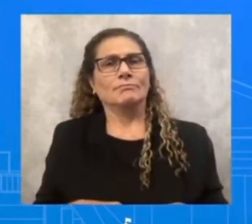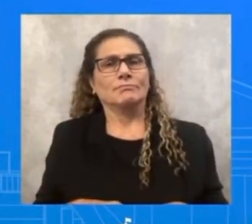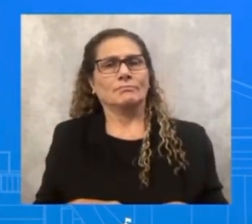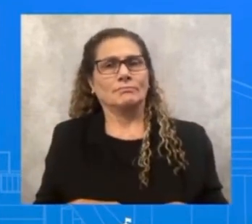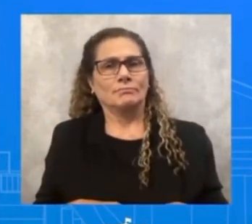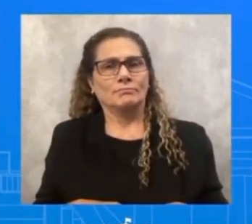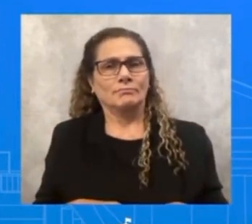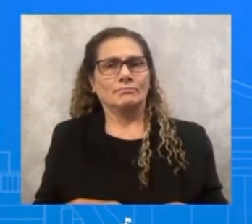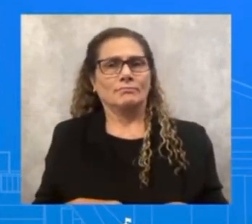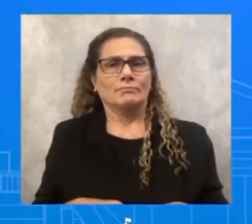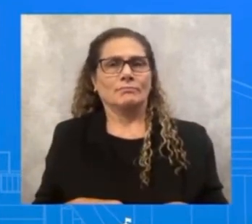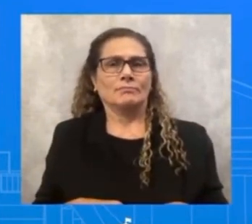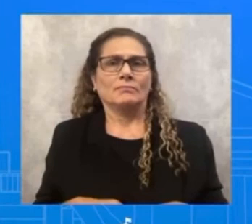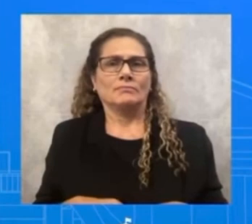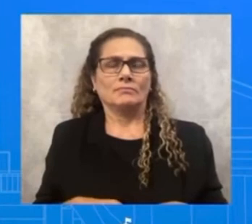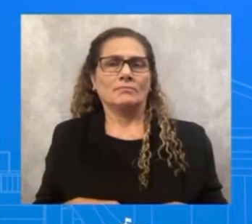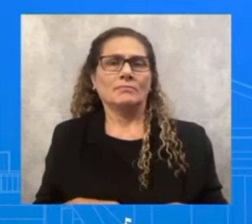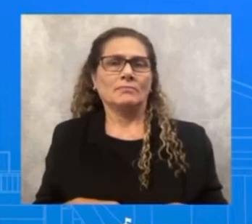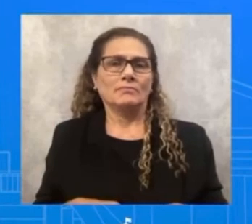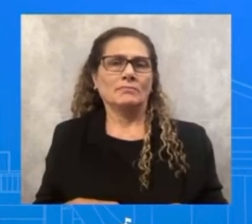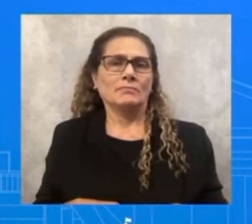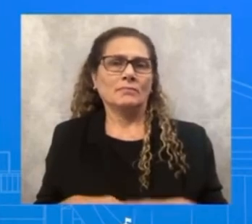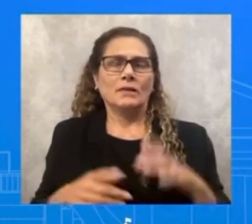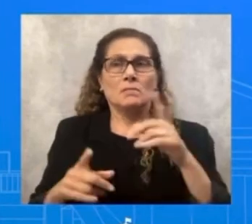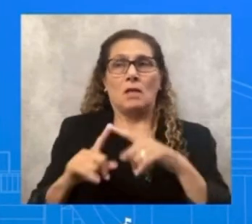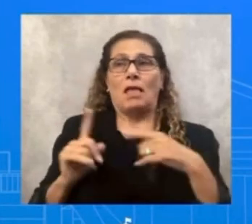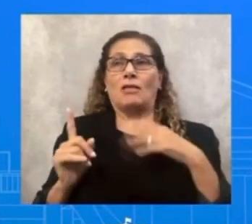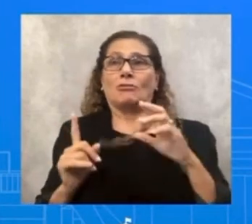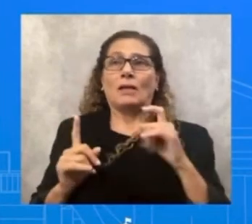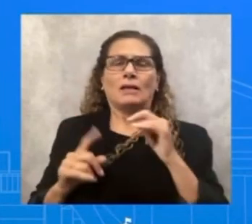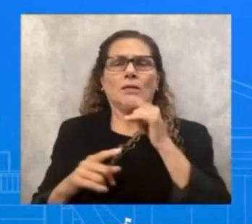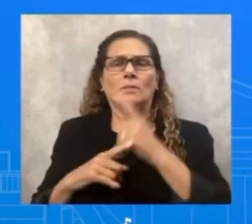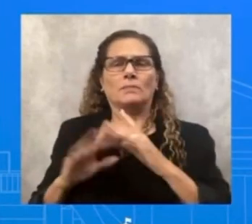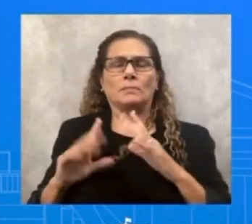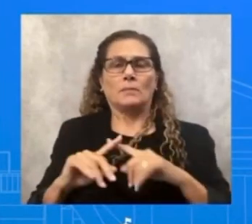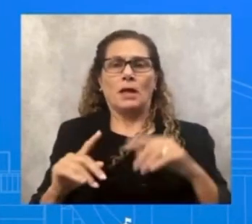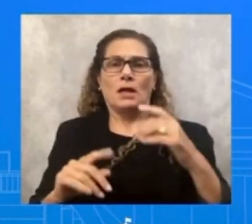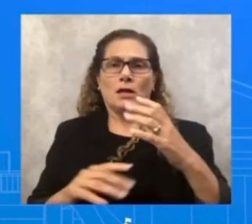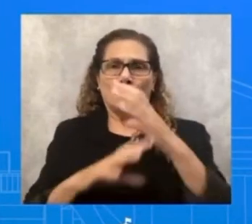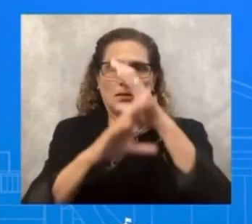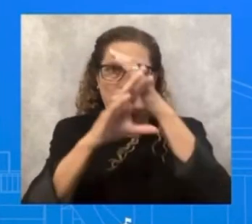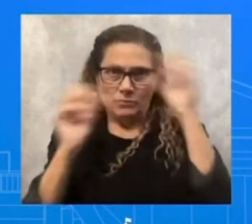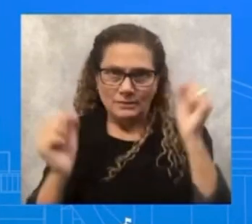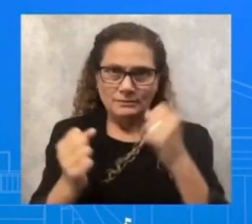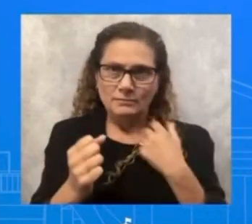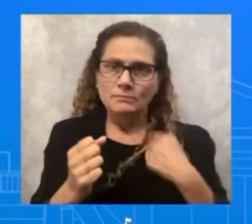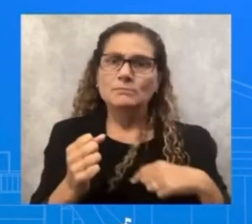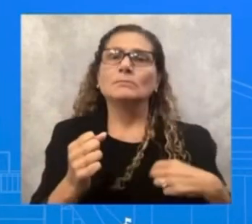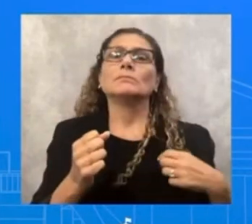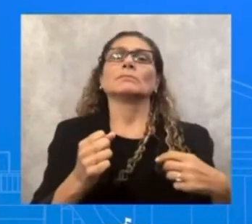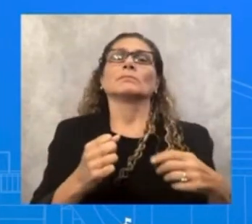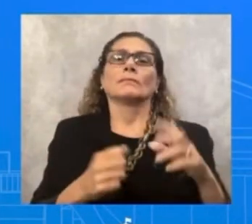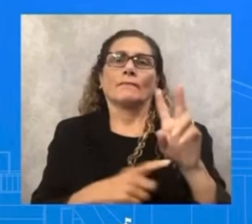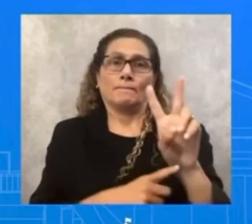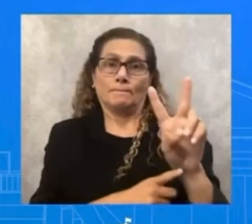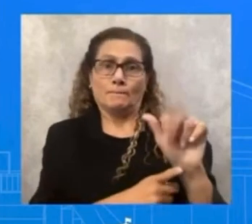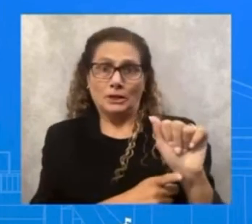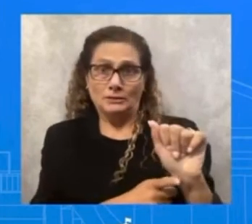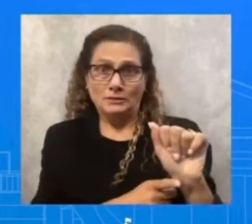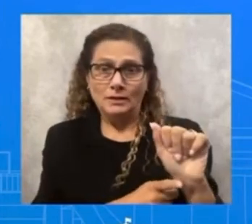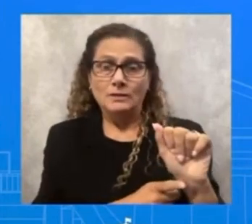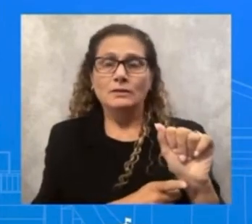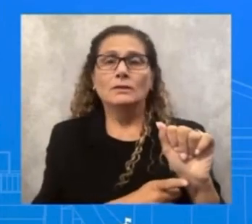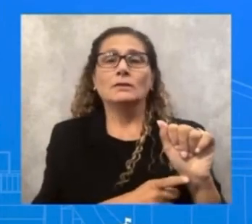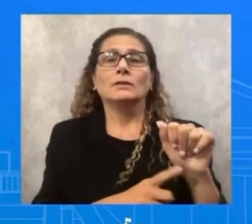He supported the investments that are happening in West Virginia, Form Energy opened in the